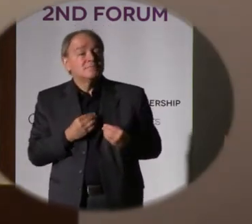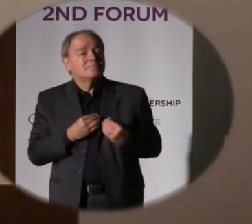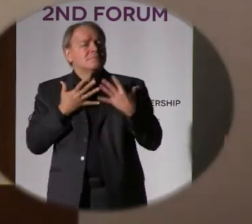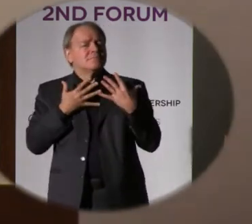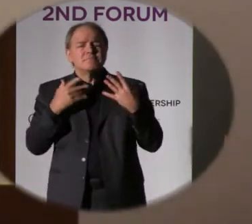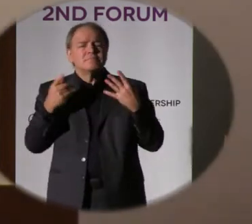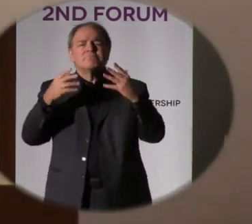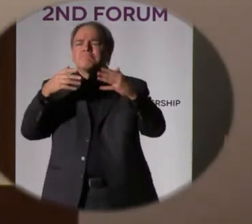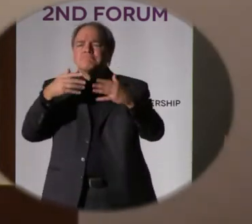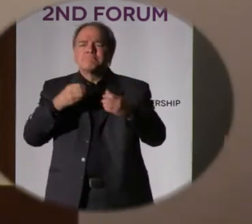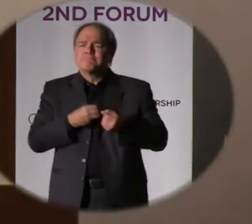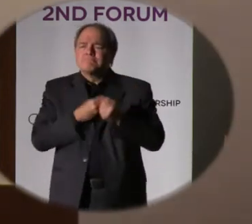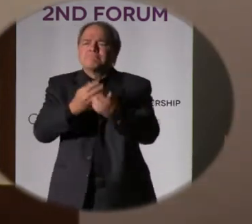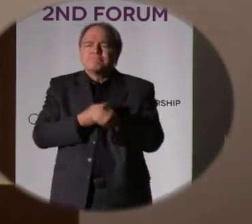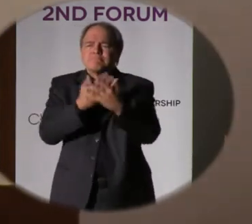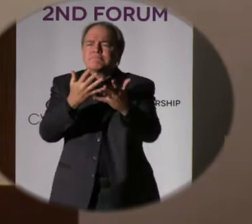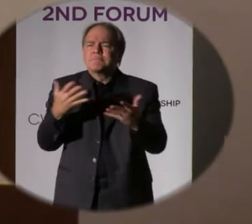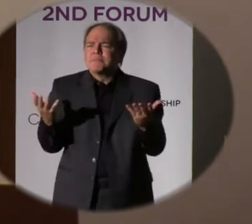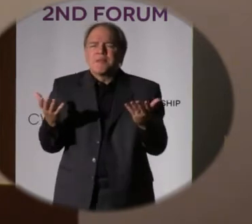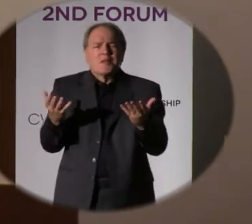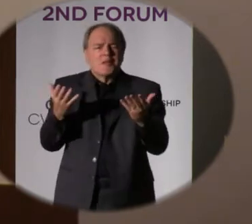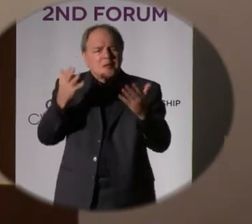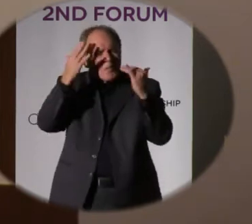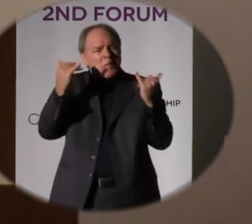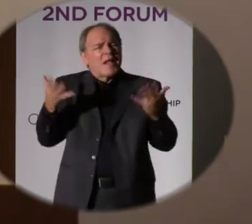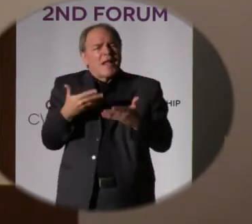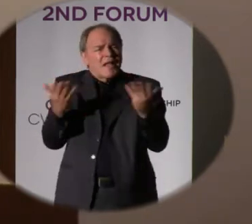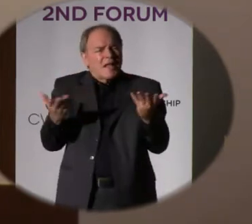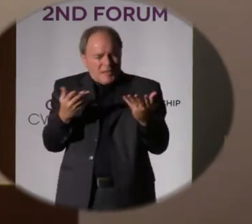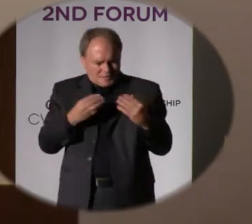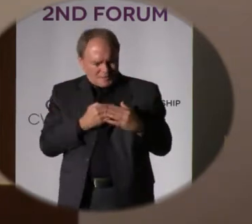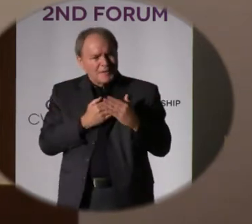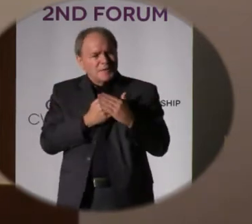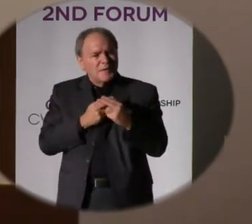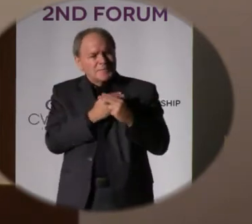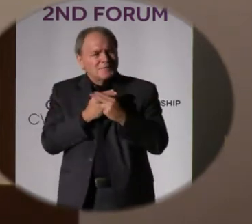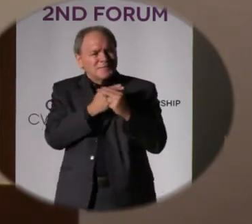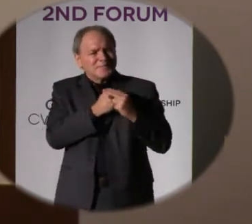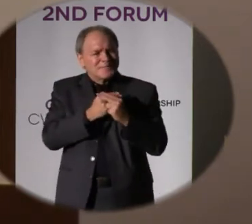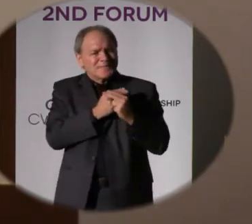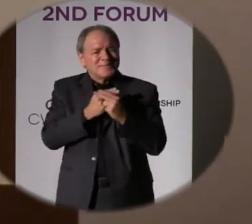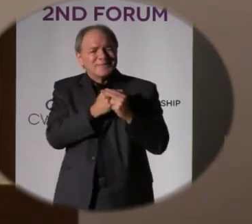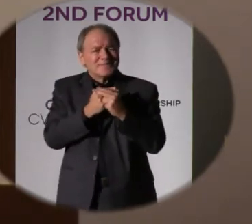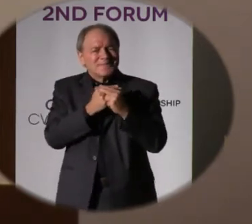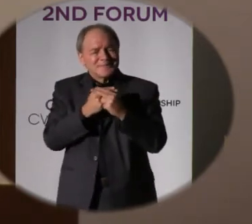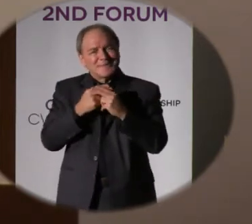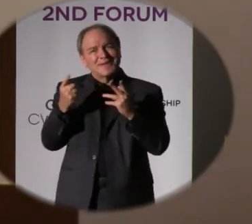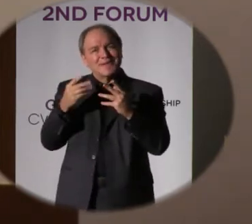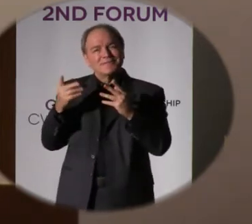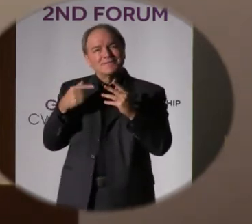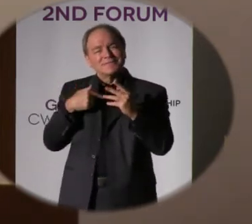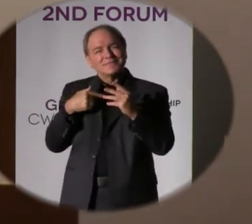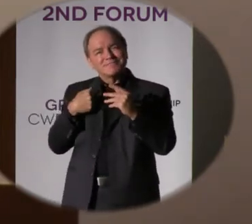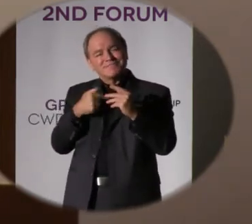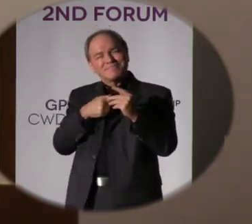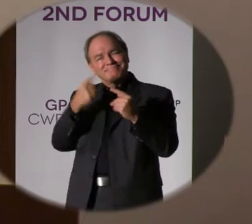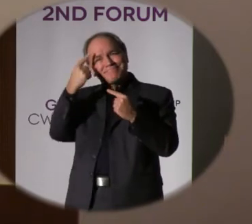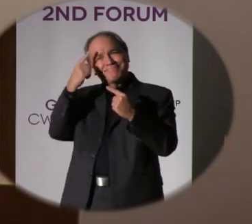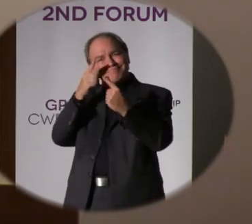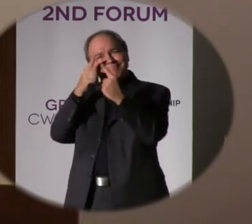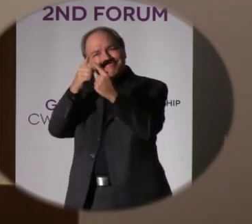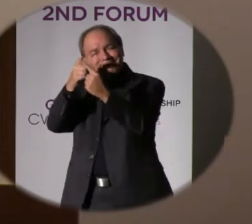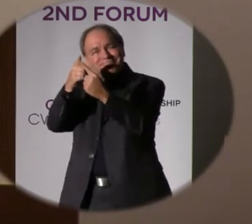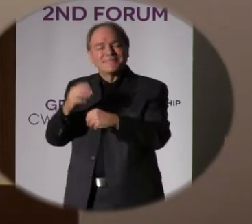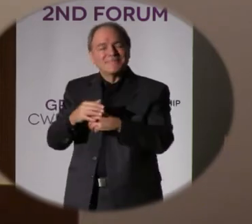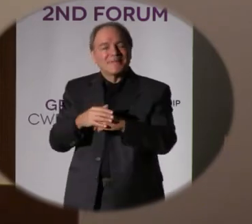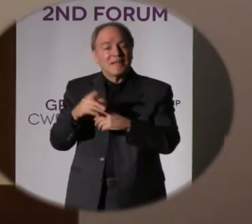the hummingbird guide our lives for so many years. It's a story that comes up from Brazil, from a